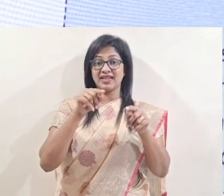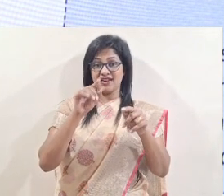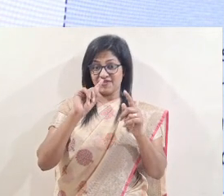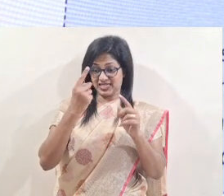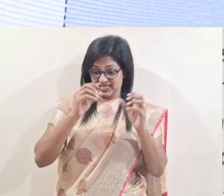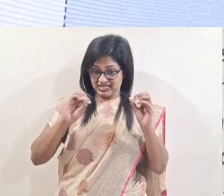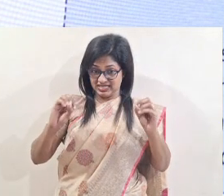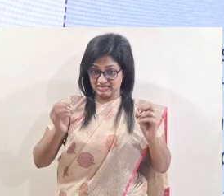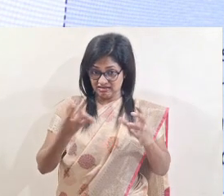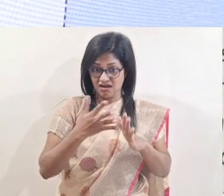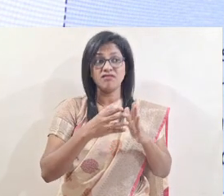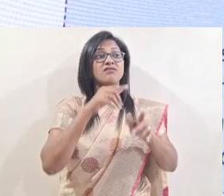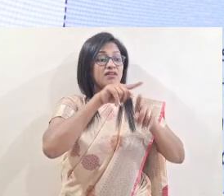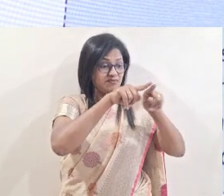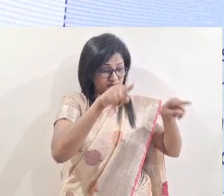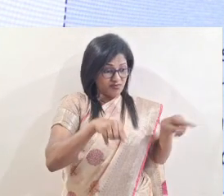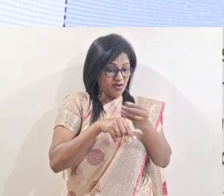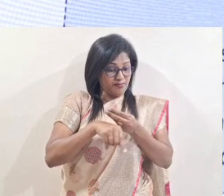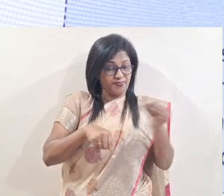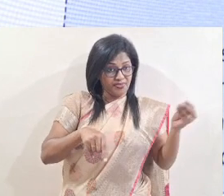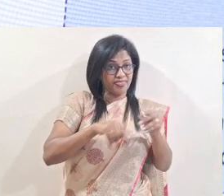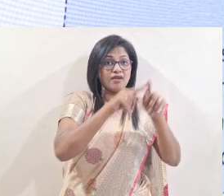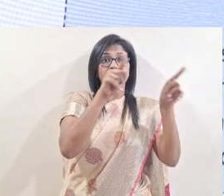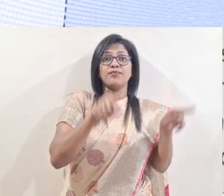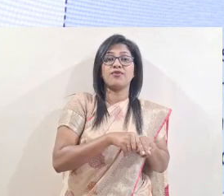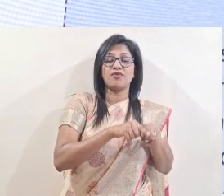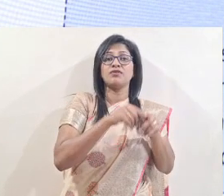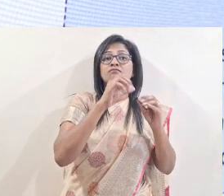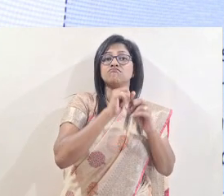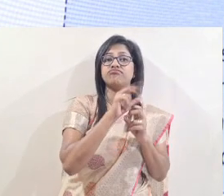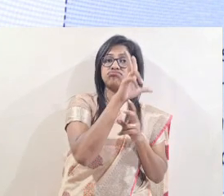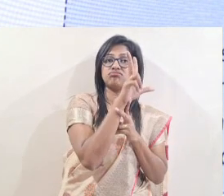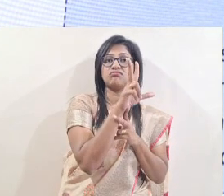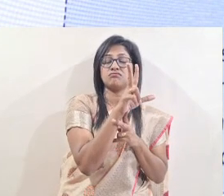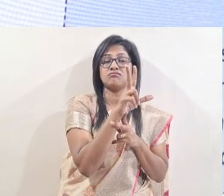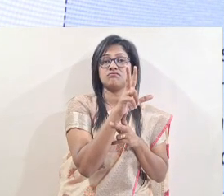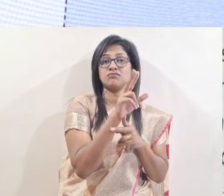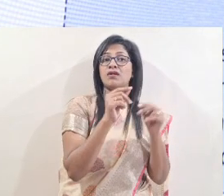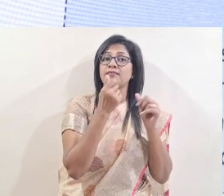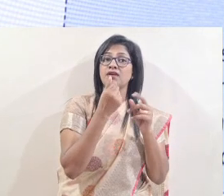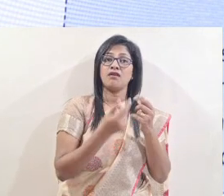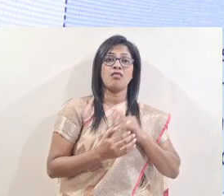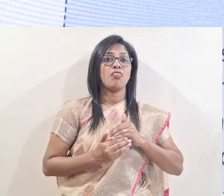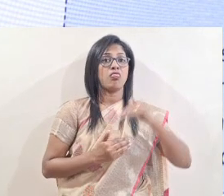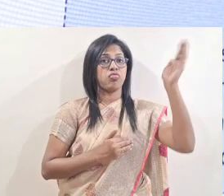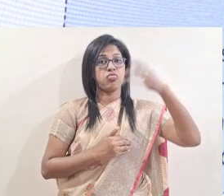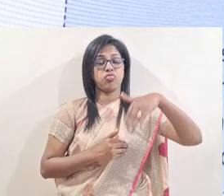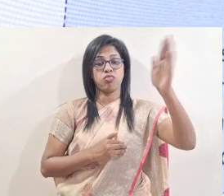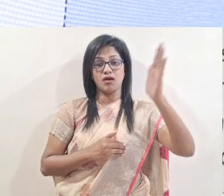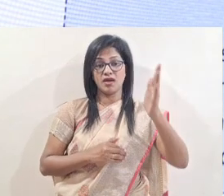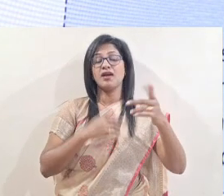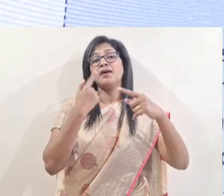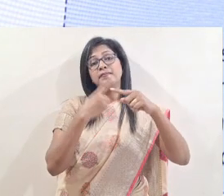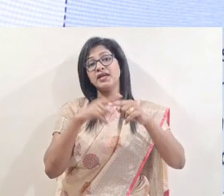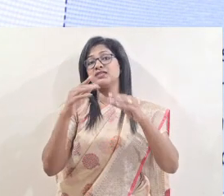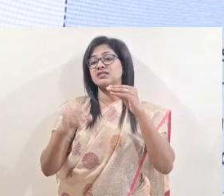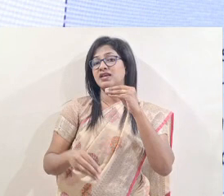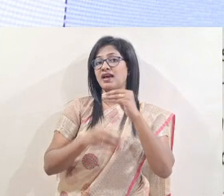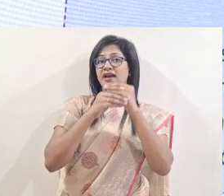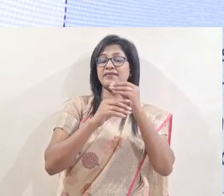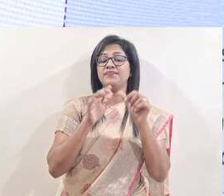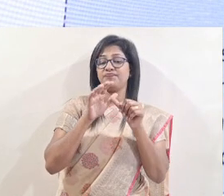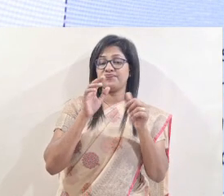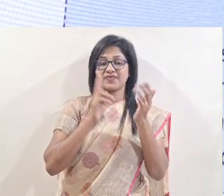at Crossrail London near the station areas, while the increased accessibility in RER Paris,